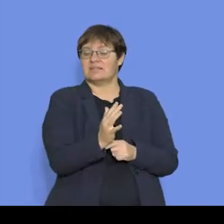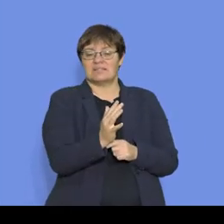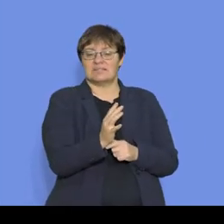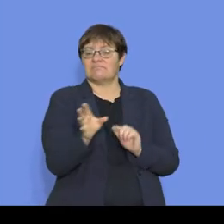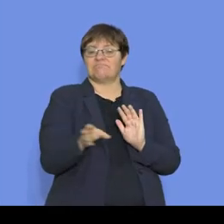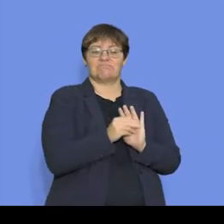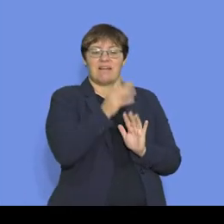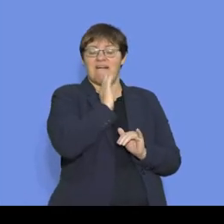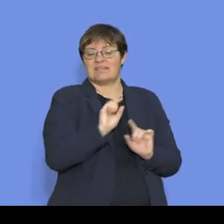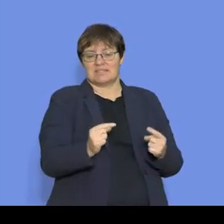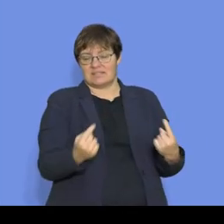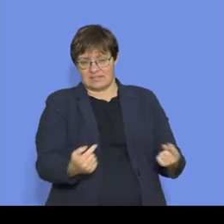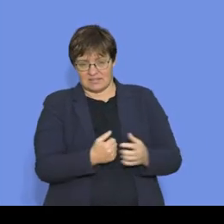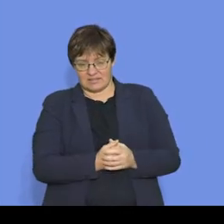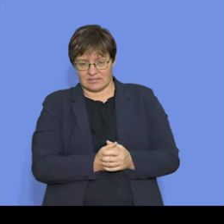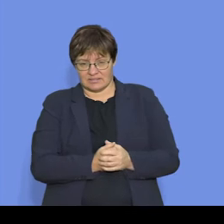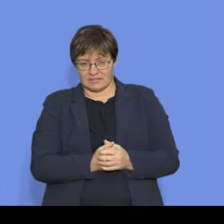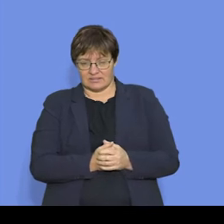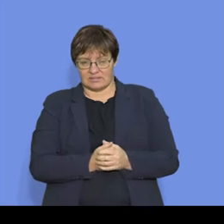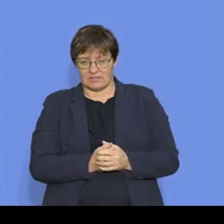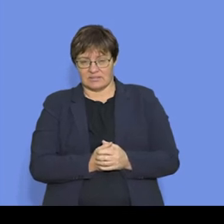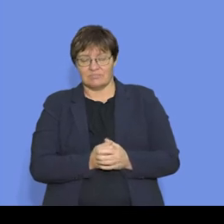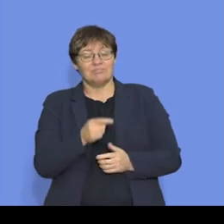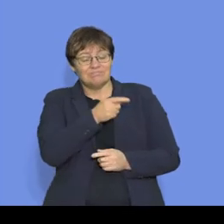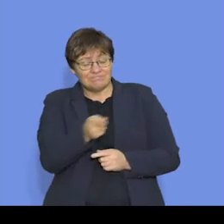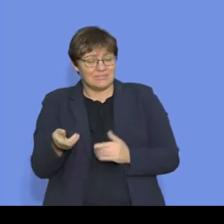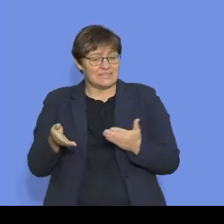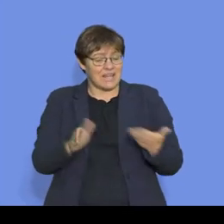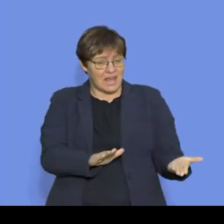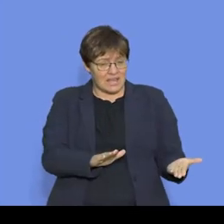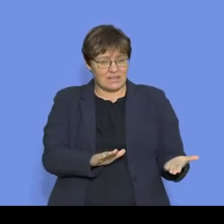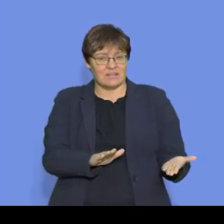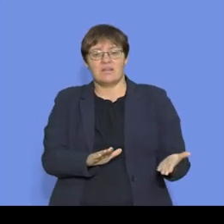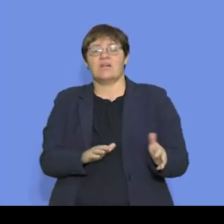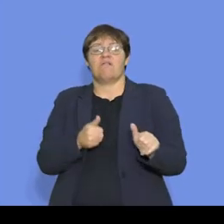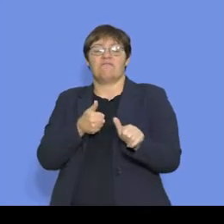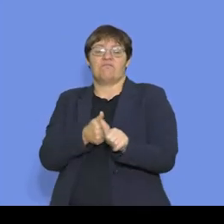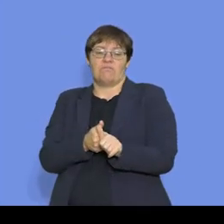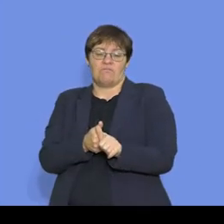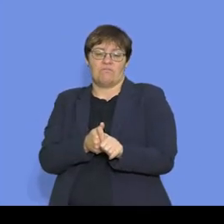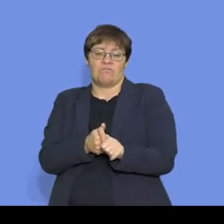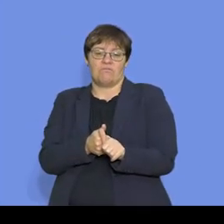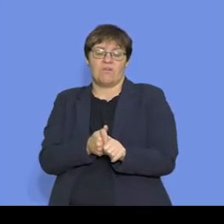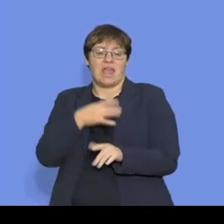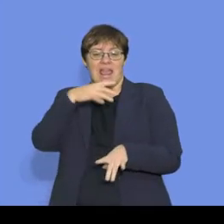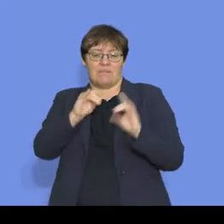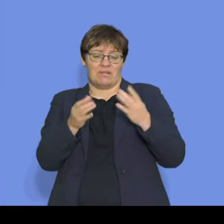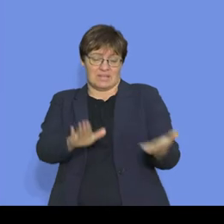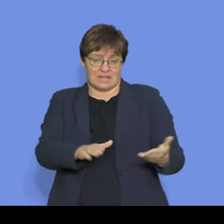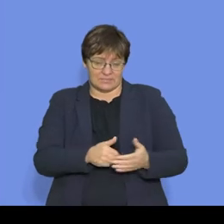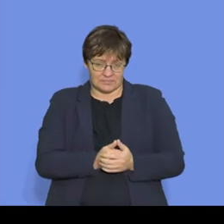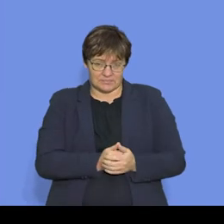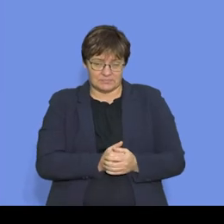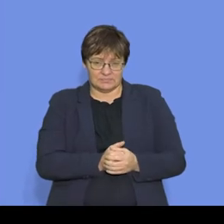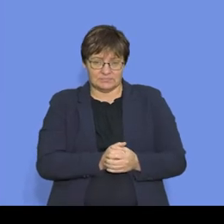would not be able to absorb ice. So they would die, and then, of course, that would be followed by the death of